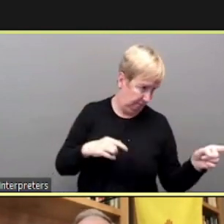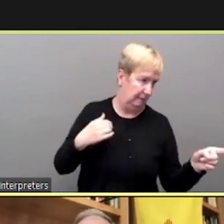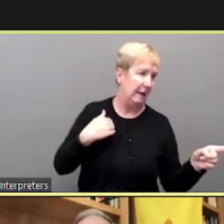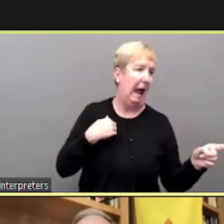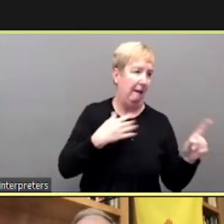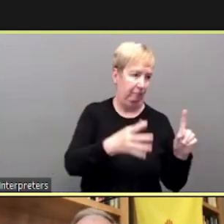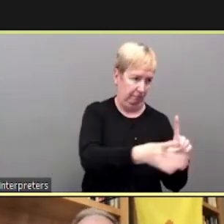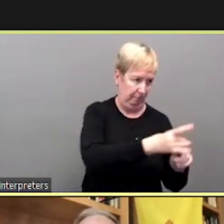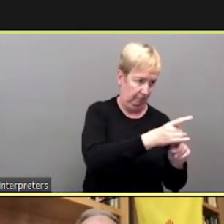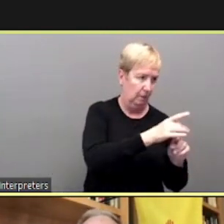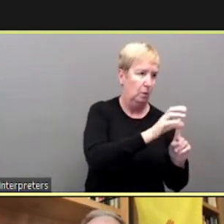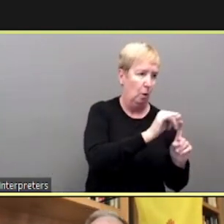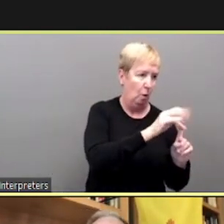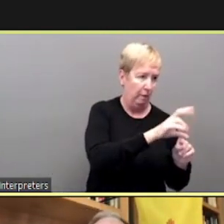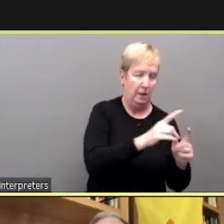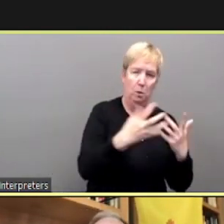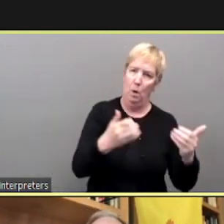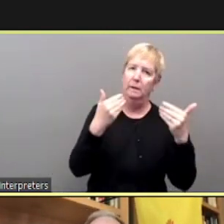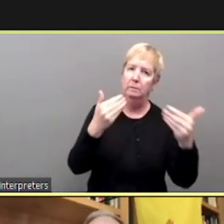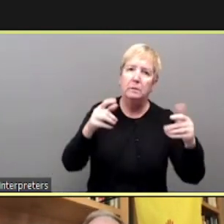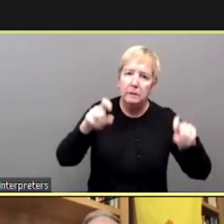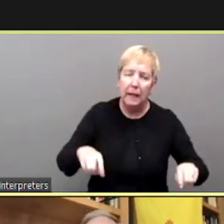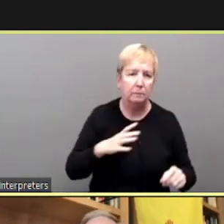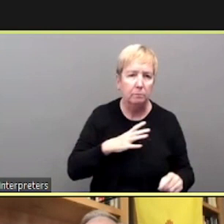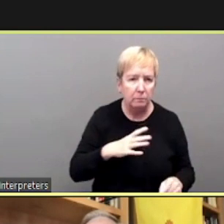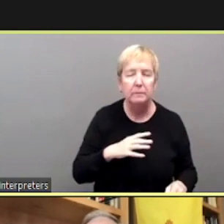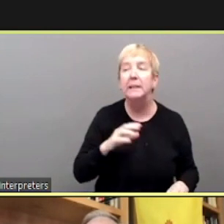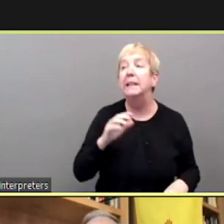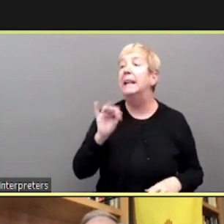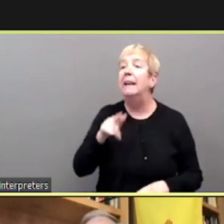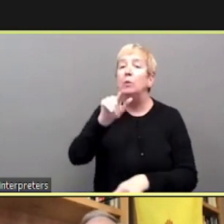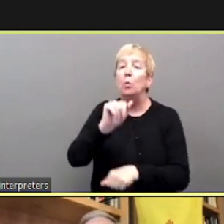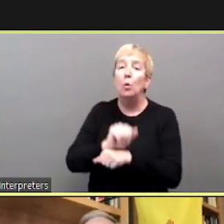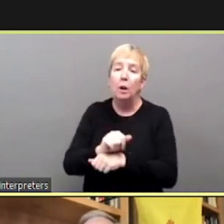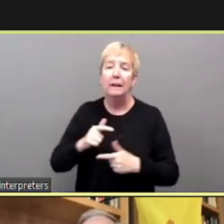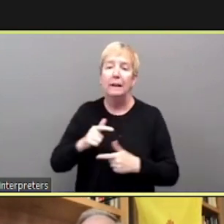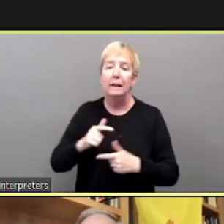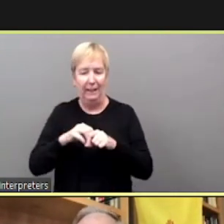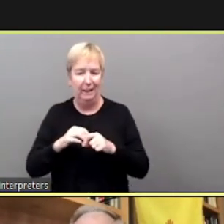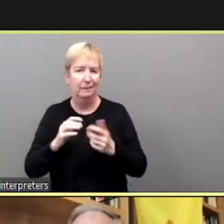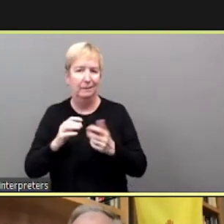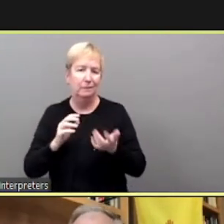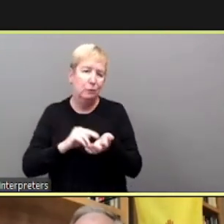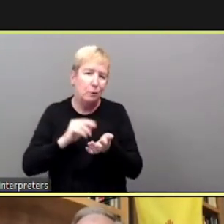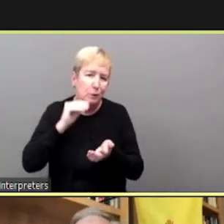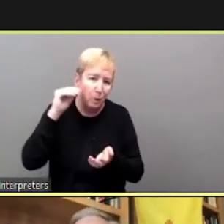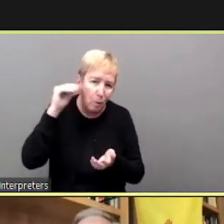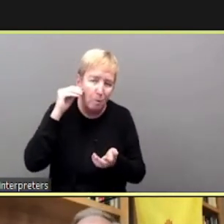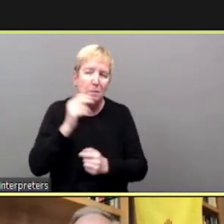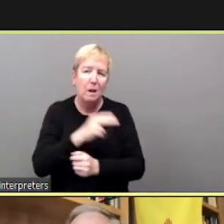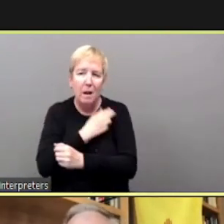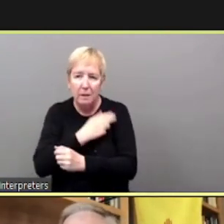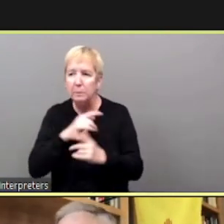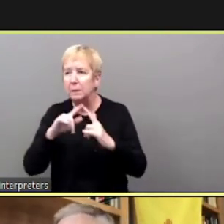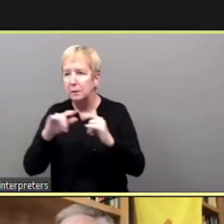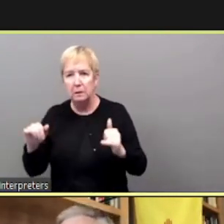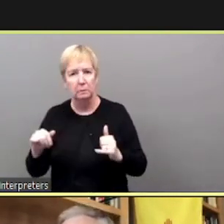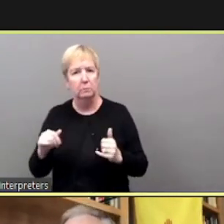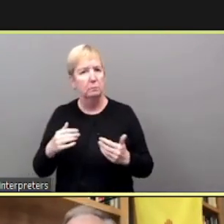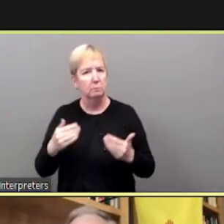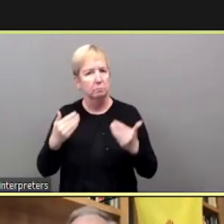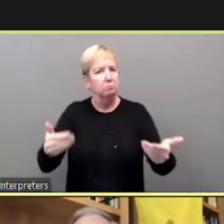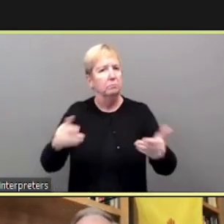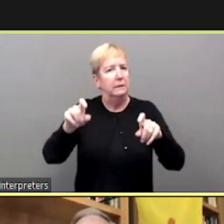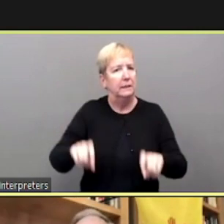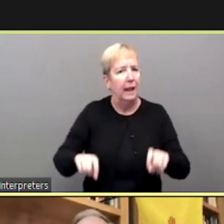if you don't have symptoms but live or work in a high-risk congregate setting, and you may remember that 2 months ago, it was only